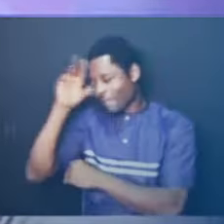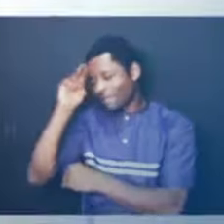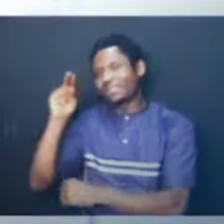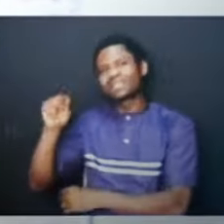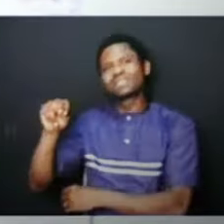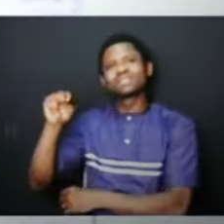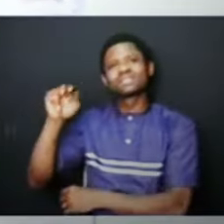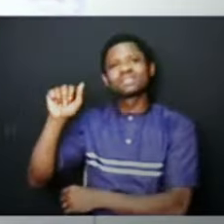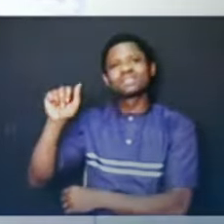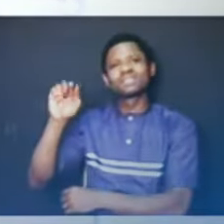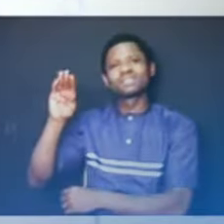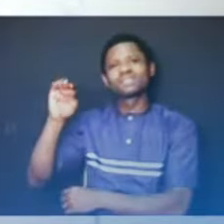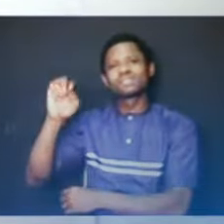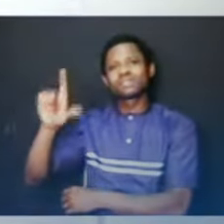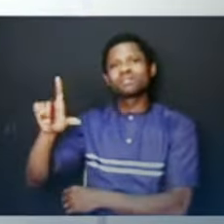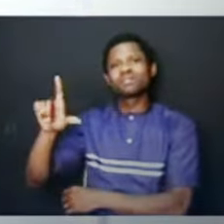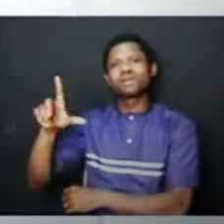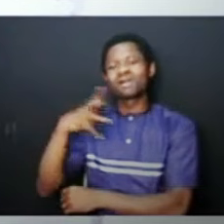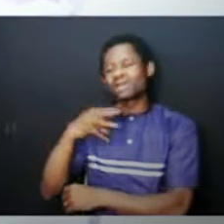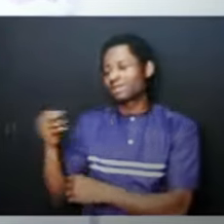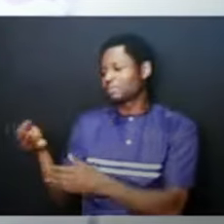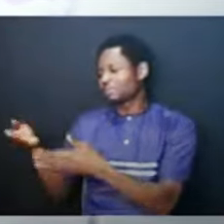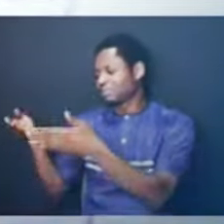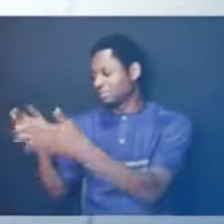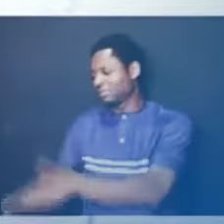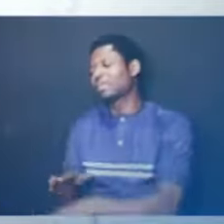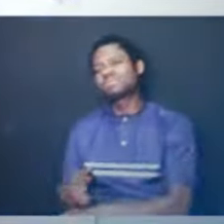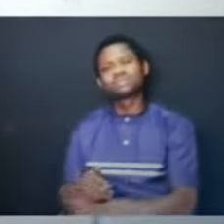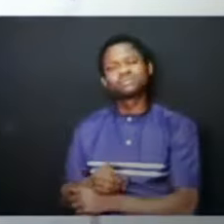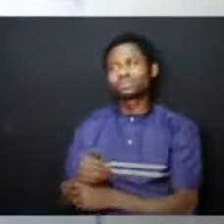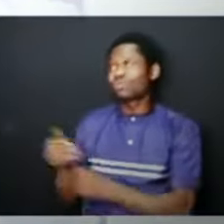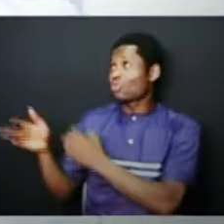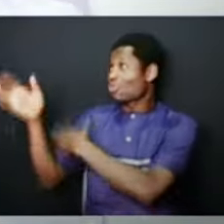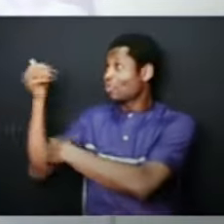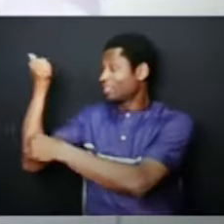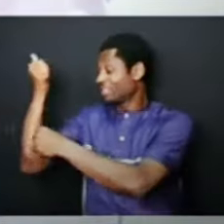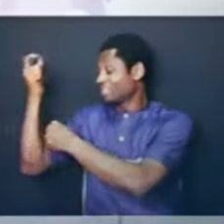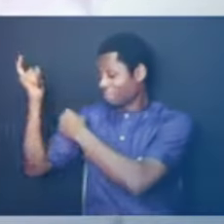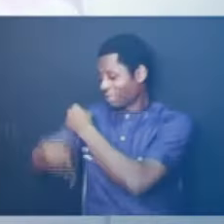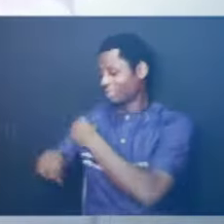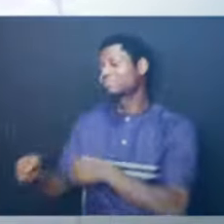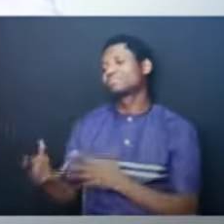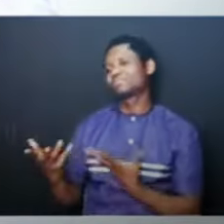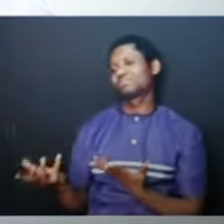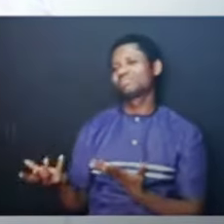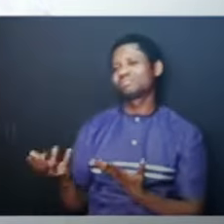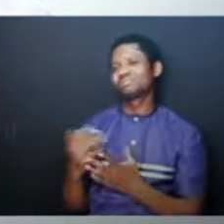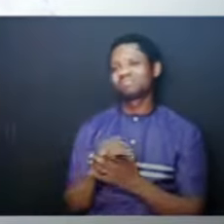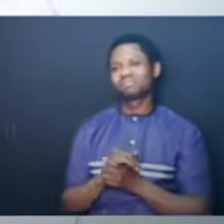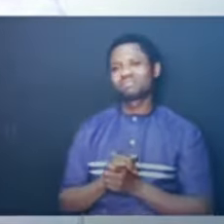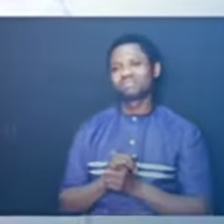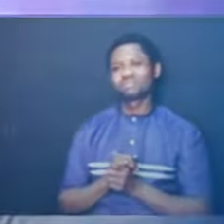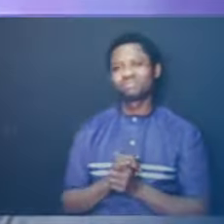Chirosem ne se beye ena du echino unyankopon bo Nabah emani wui.